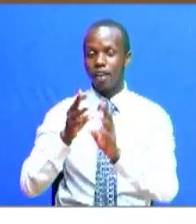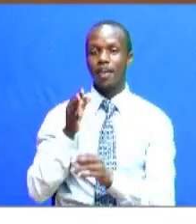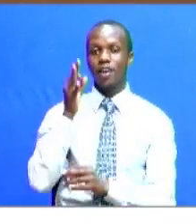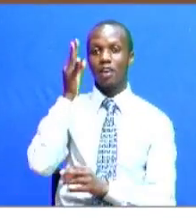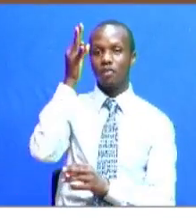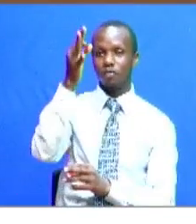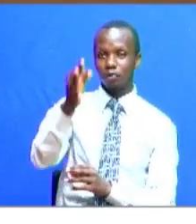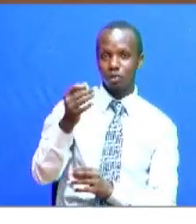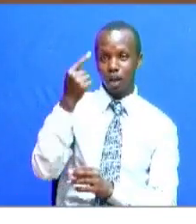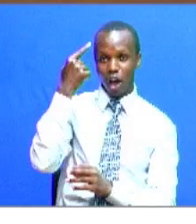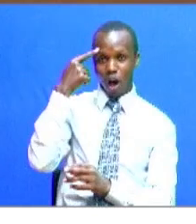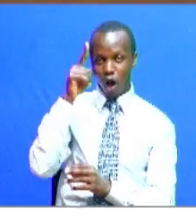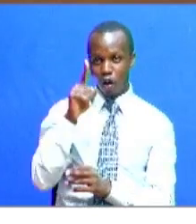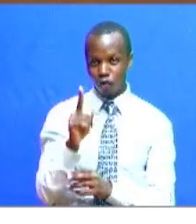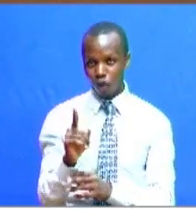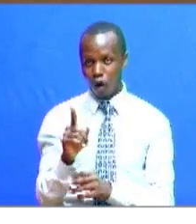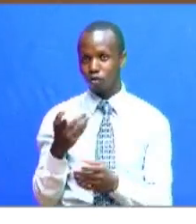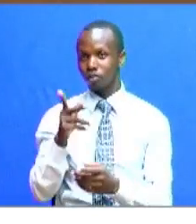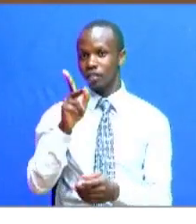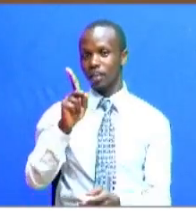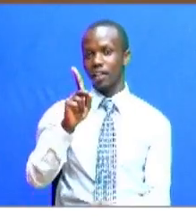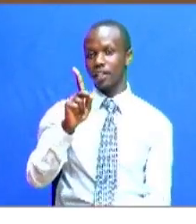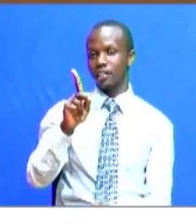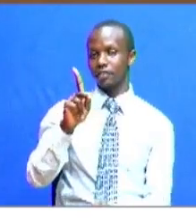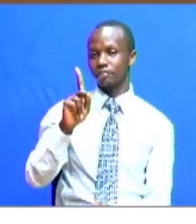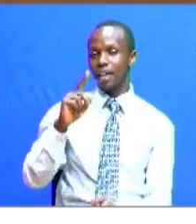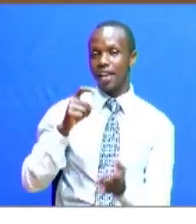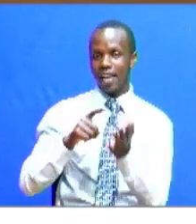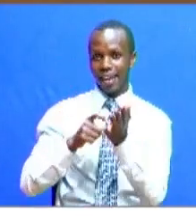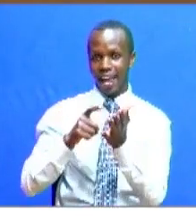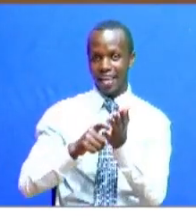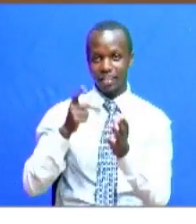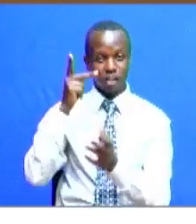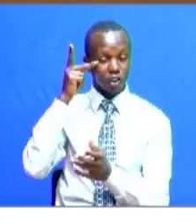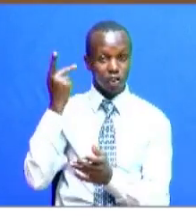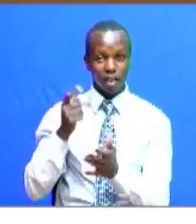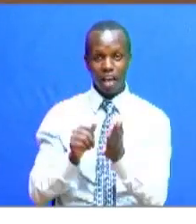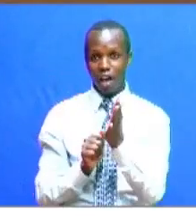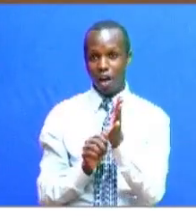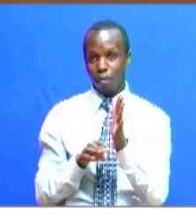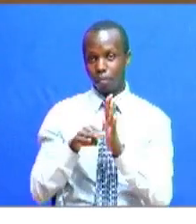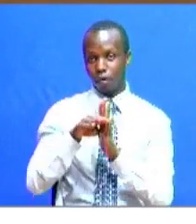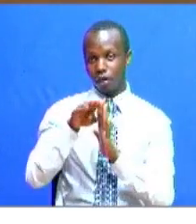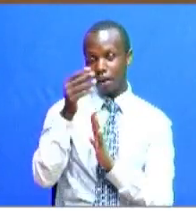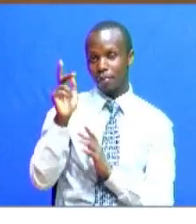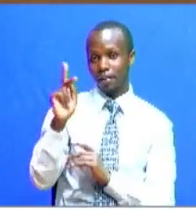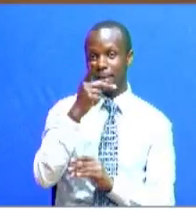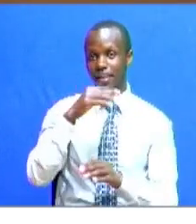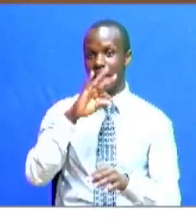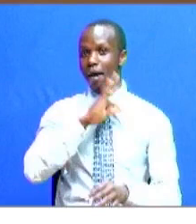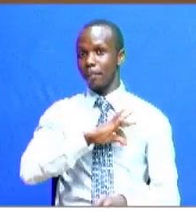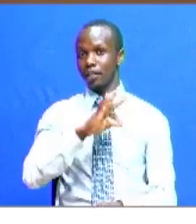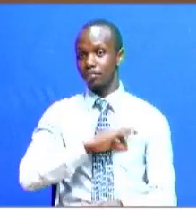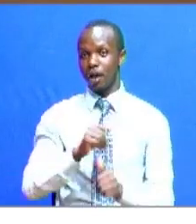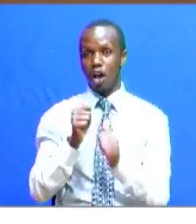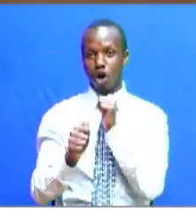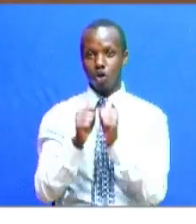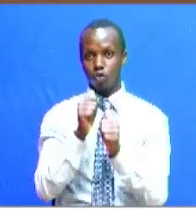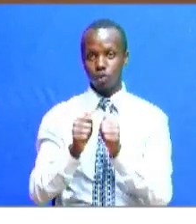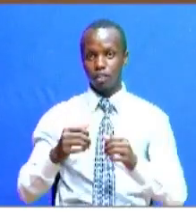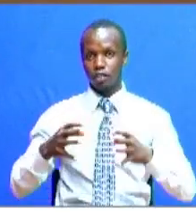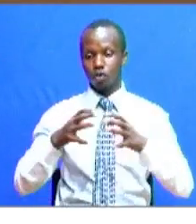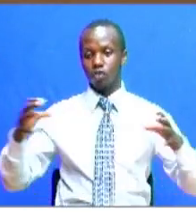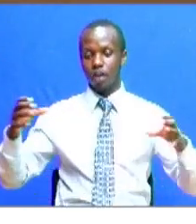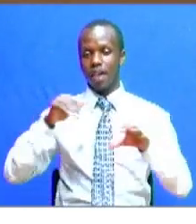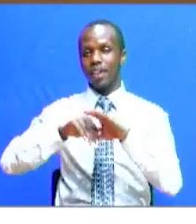for initiatives like the K-Rise Korea program, of which Kenya is an active participant, to be extended across